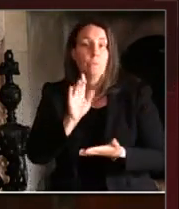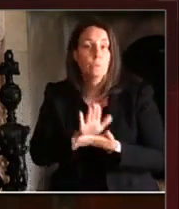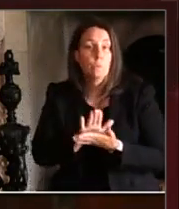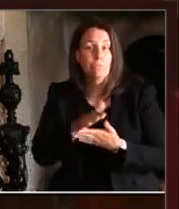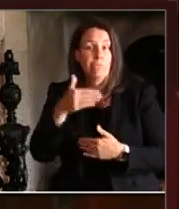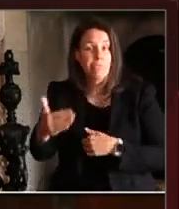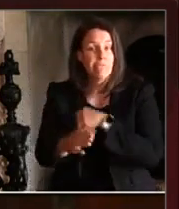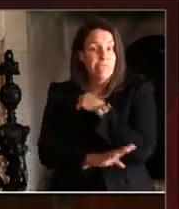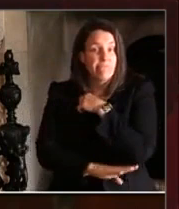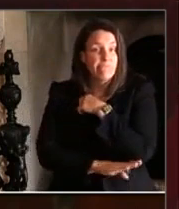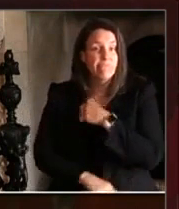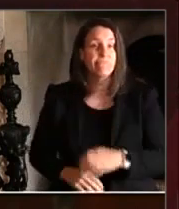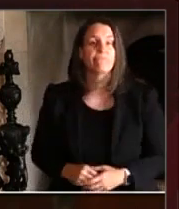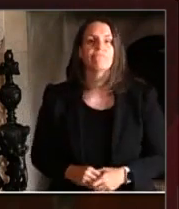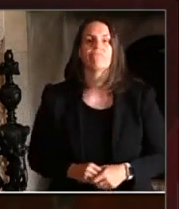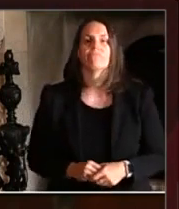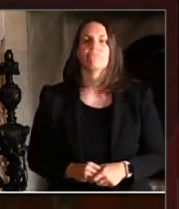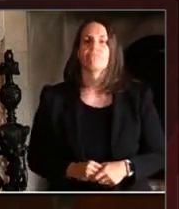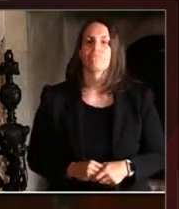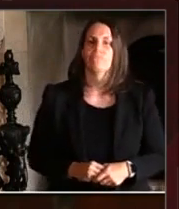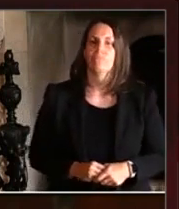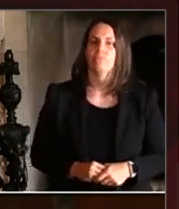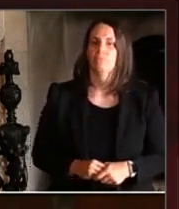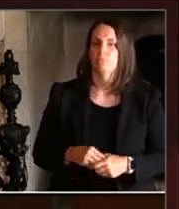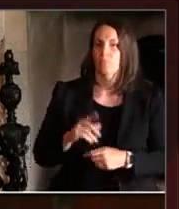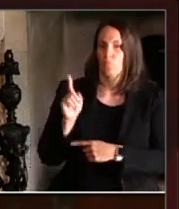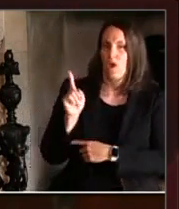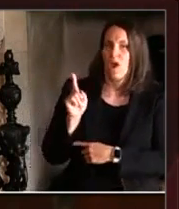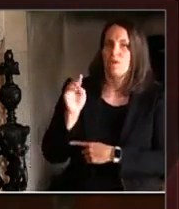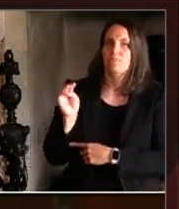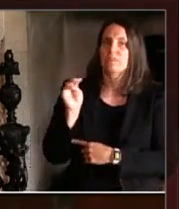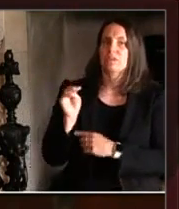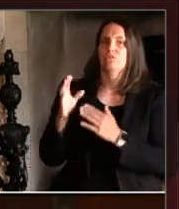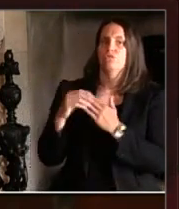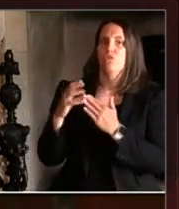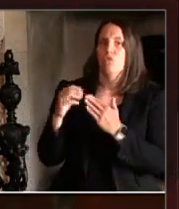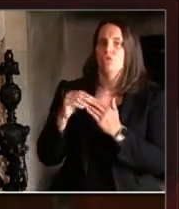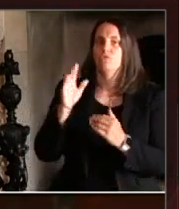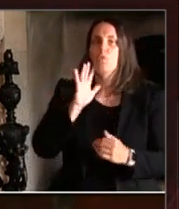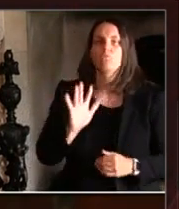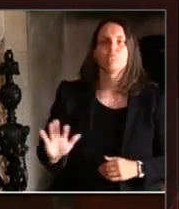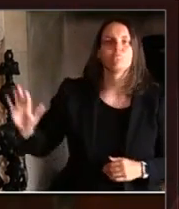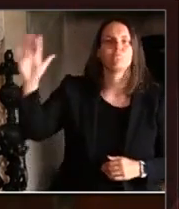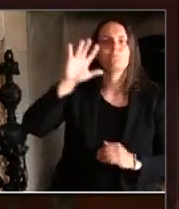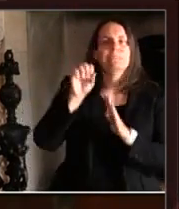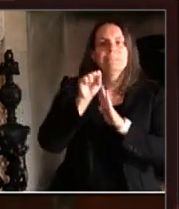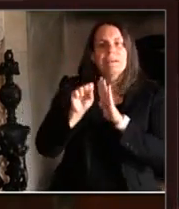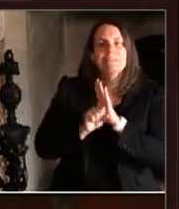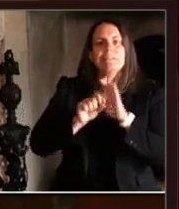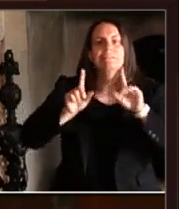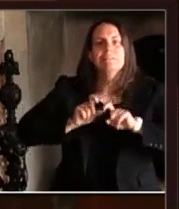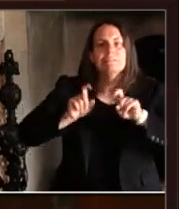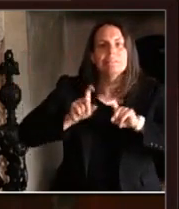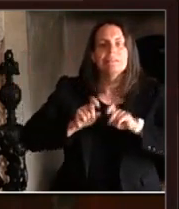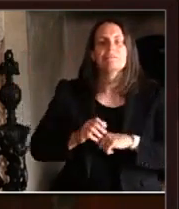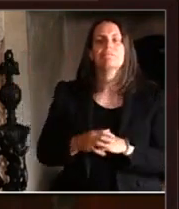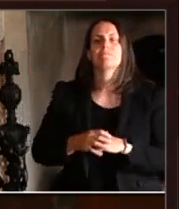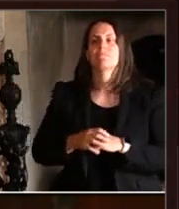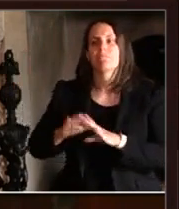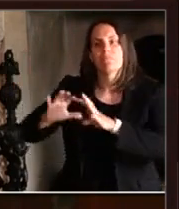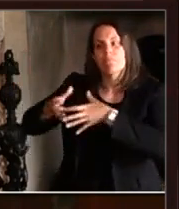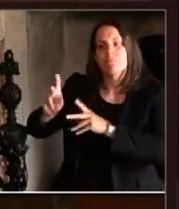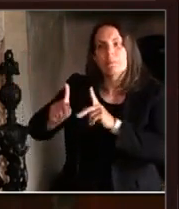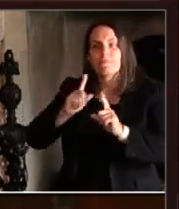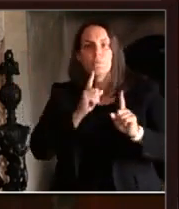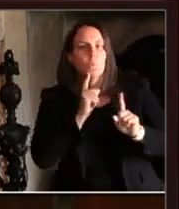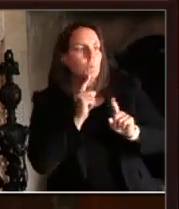in funding for statewide testing, contact tracing, operations, and response because, folks, we are not out of the